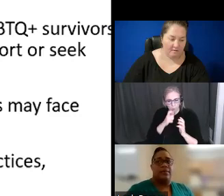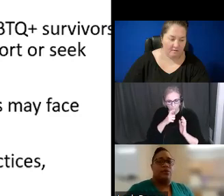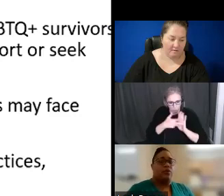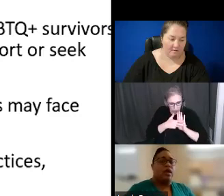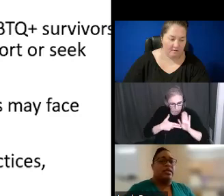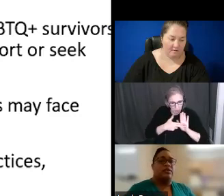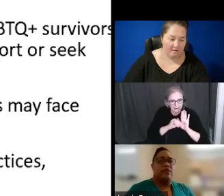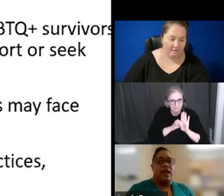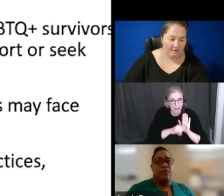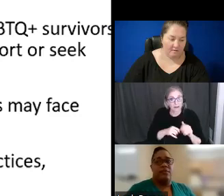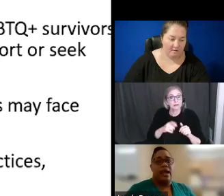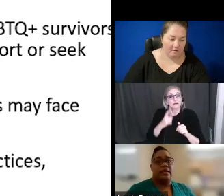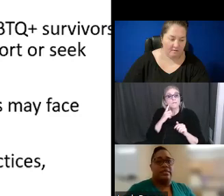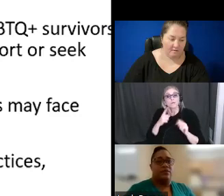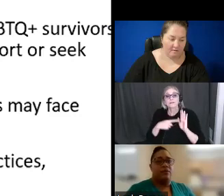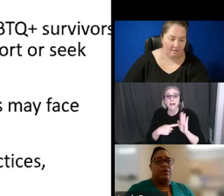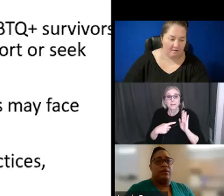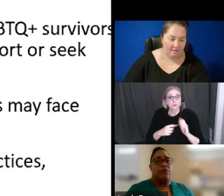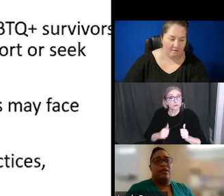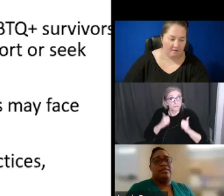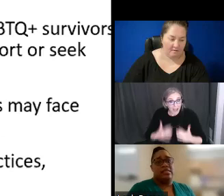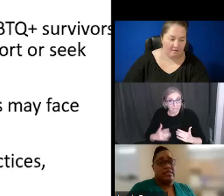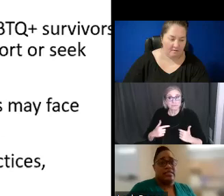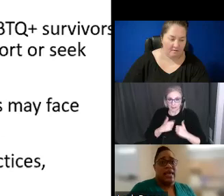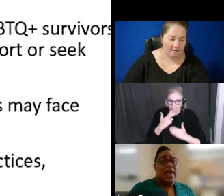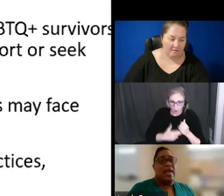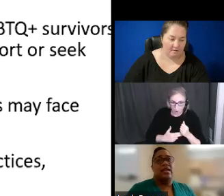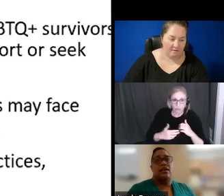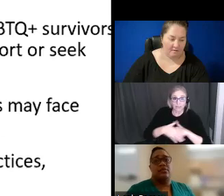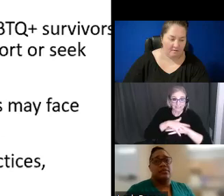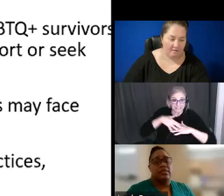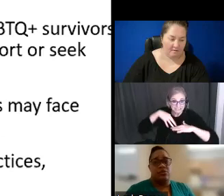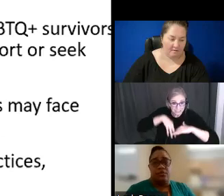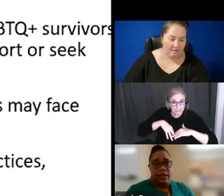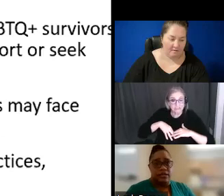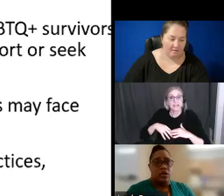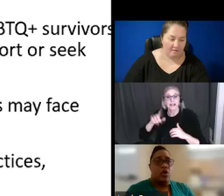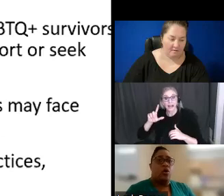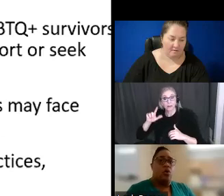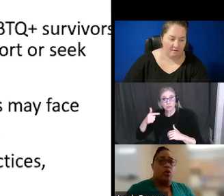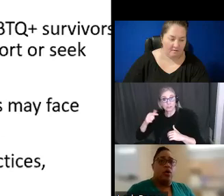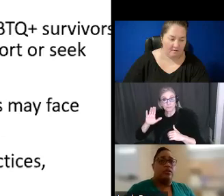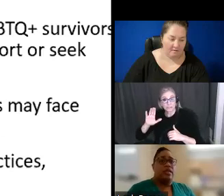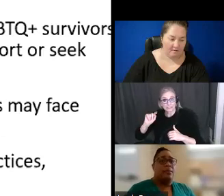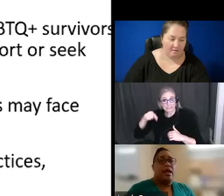for example, a survivor might identify with being both Indigenous and LGBTQ+,